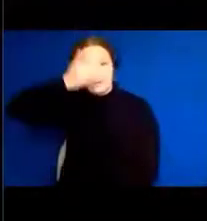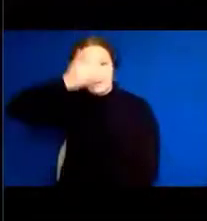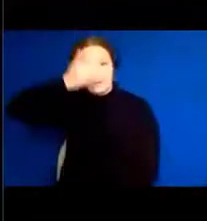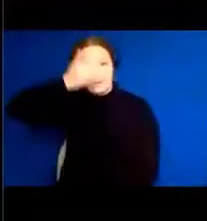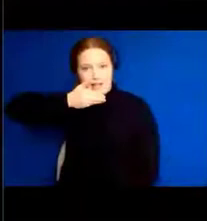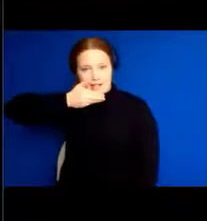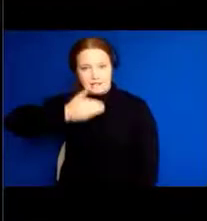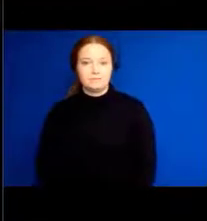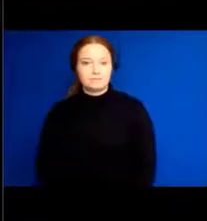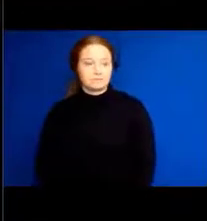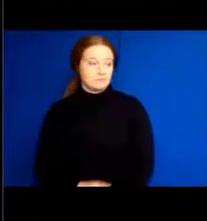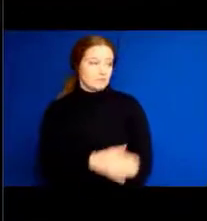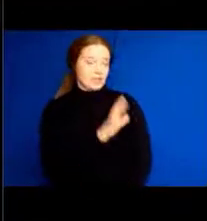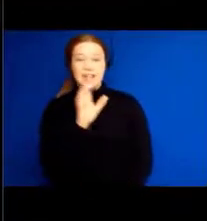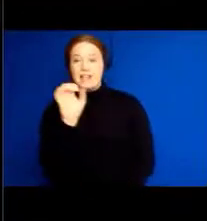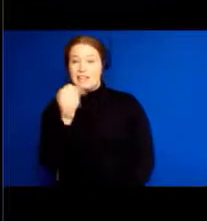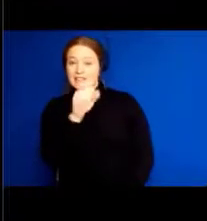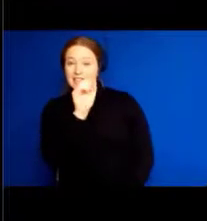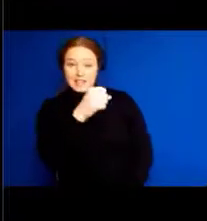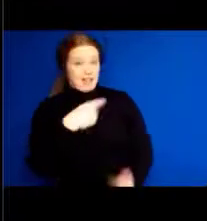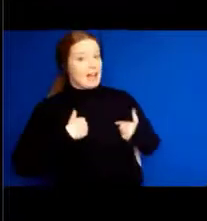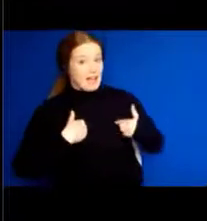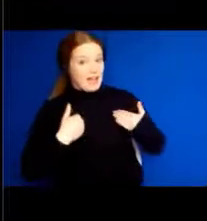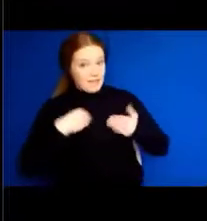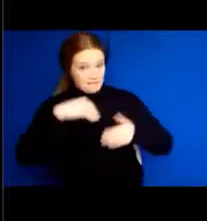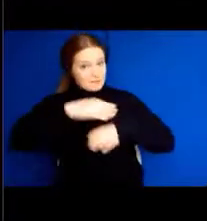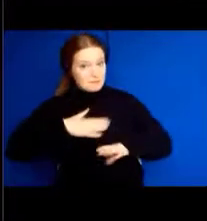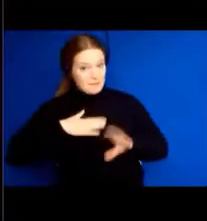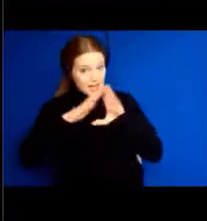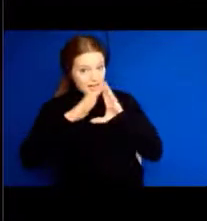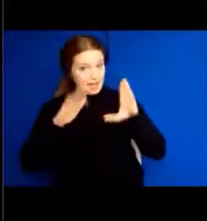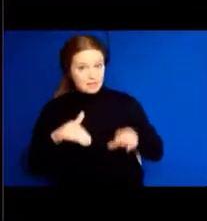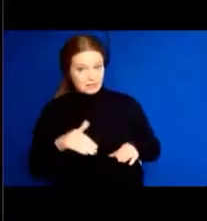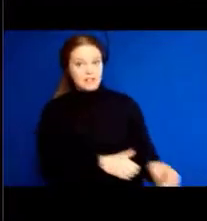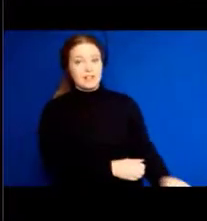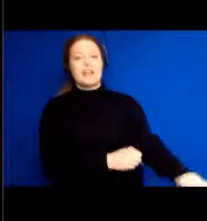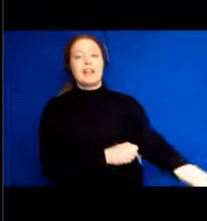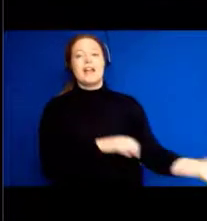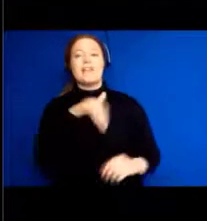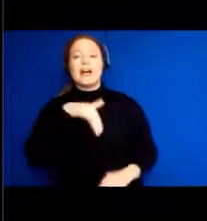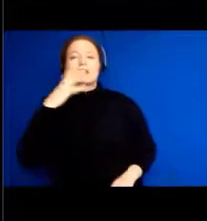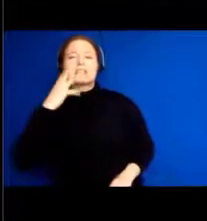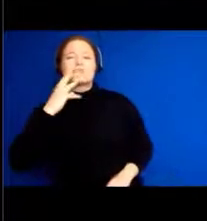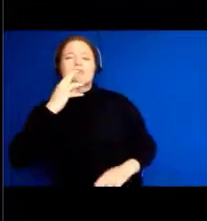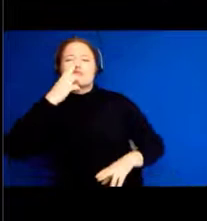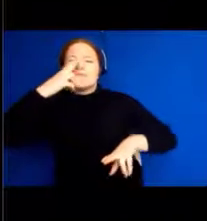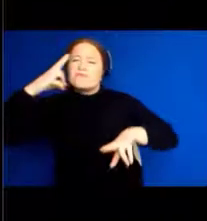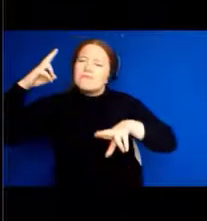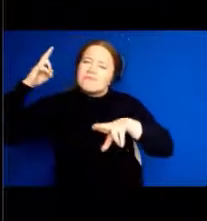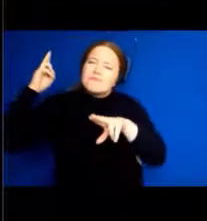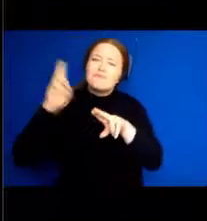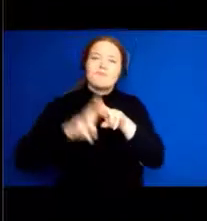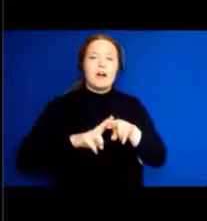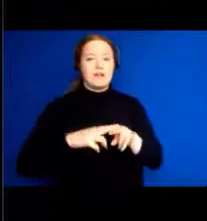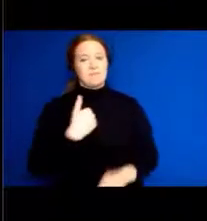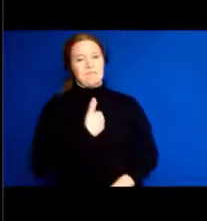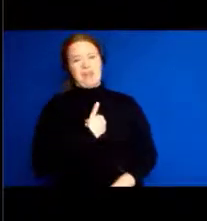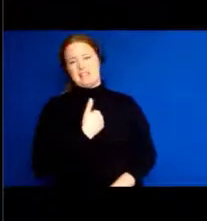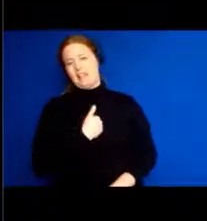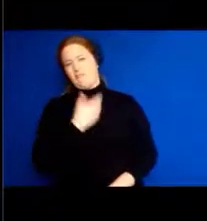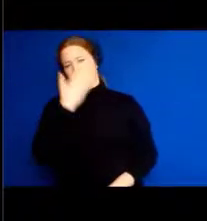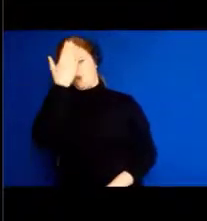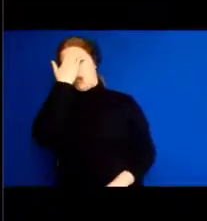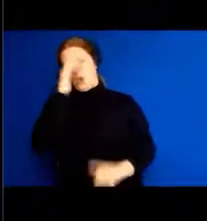I never knew I could do art. I didn't have a clue. Like Susan said, I couldn't draw a stick